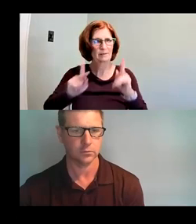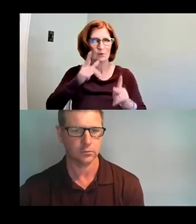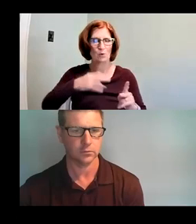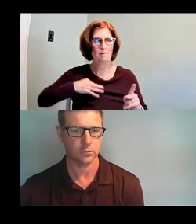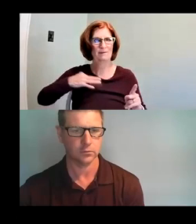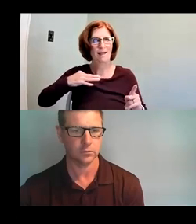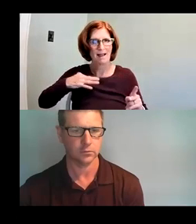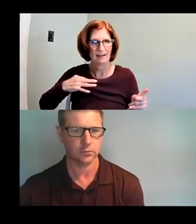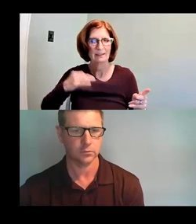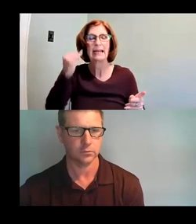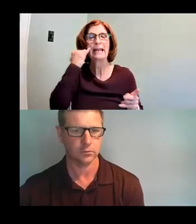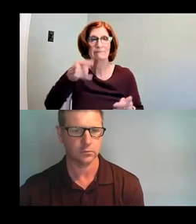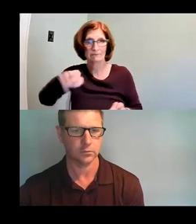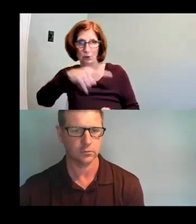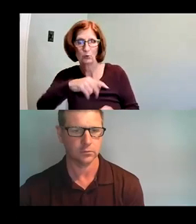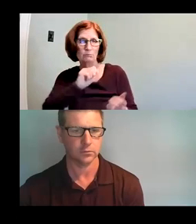is voted through.